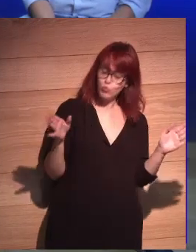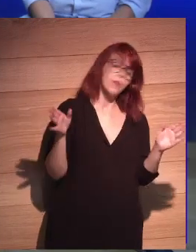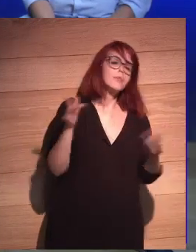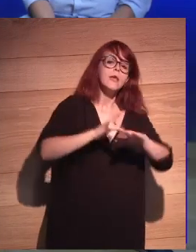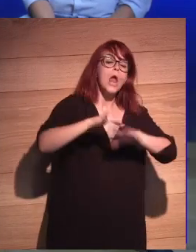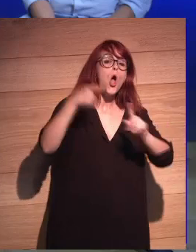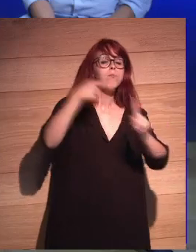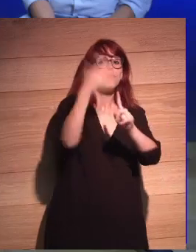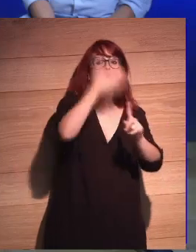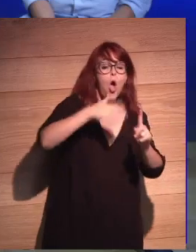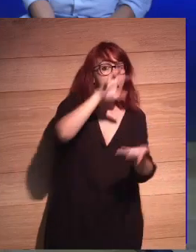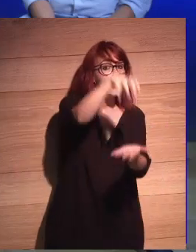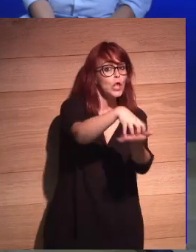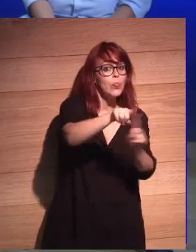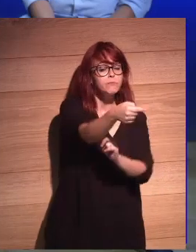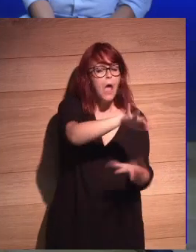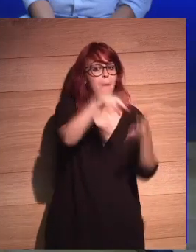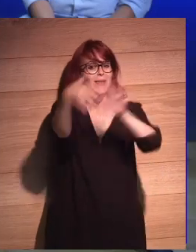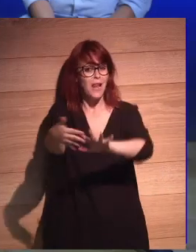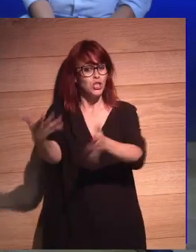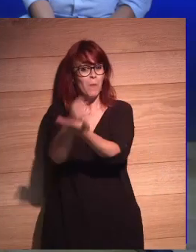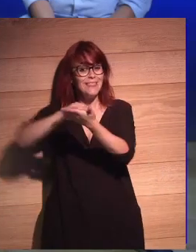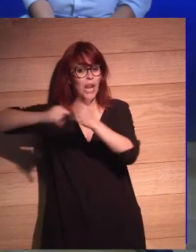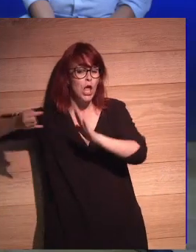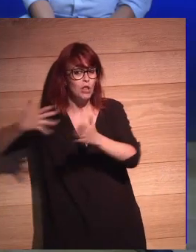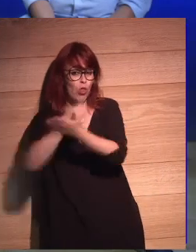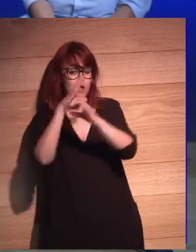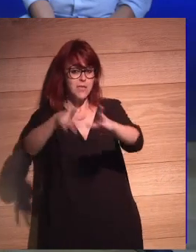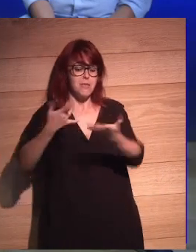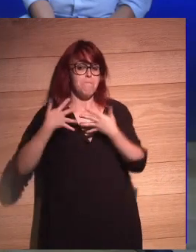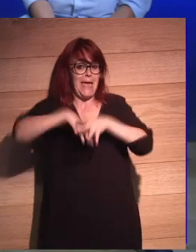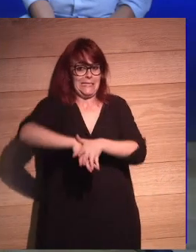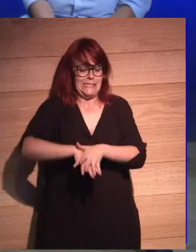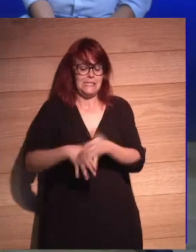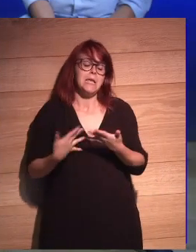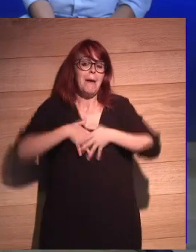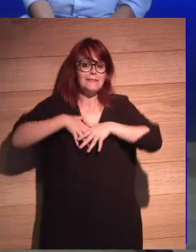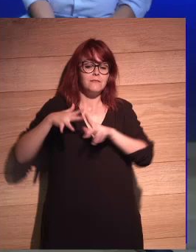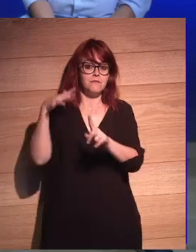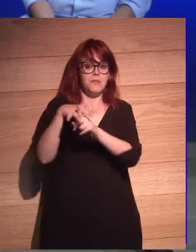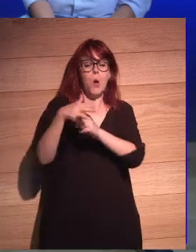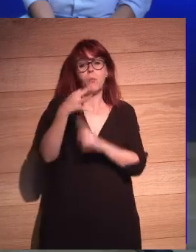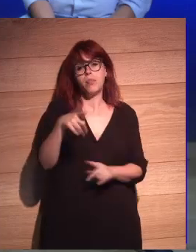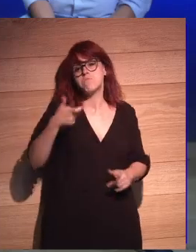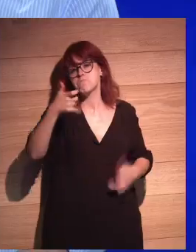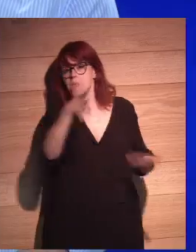content, digital content for a school, and applying it, applying all the immersive